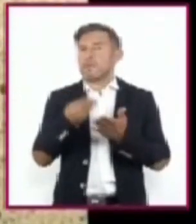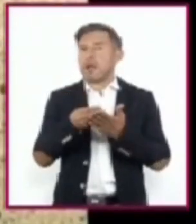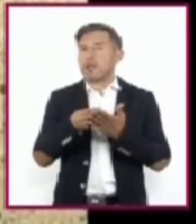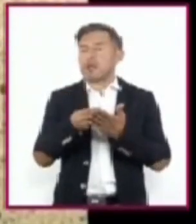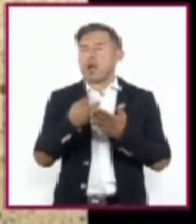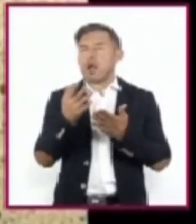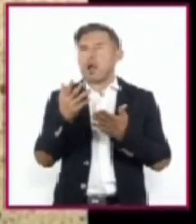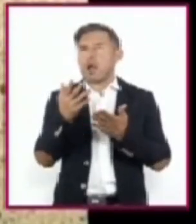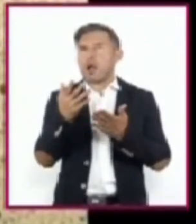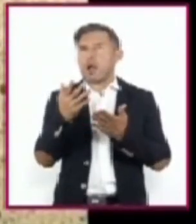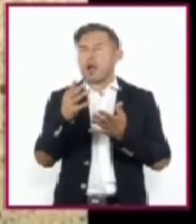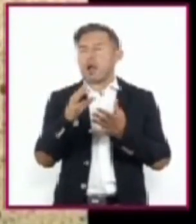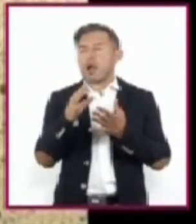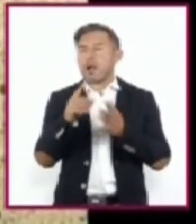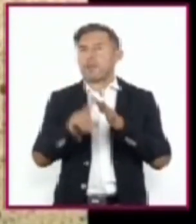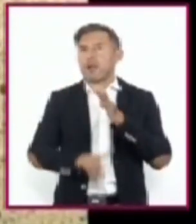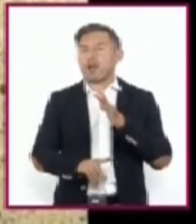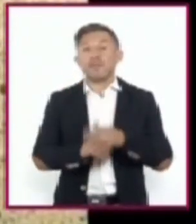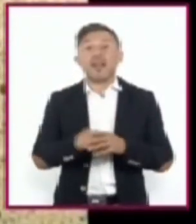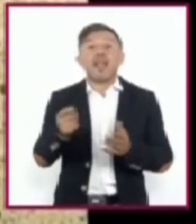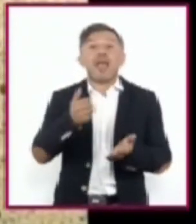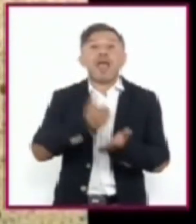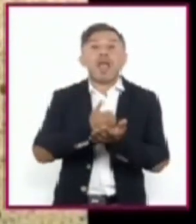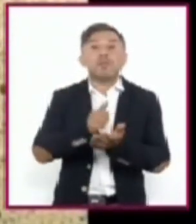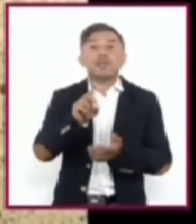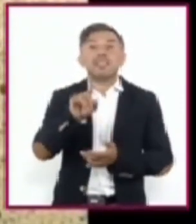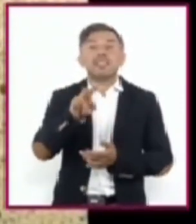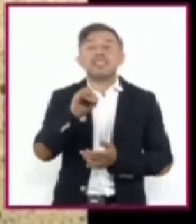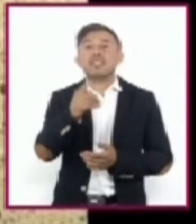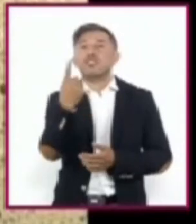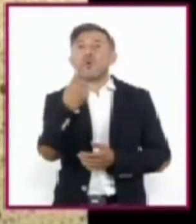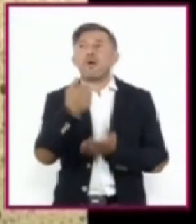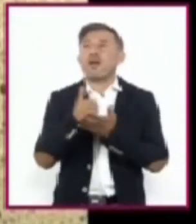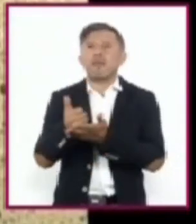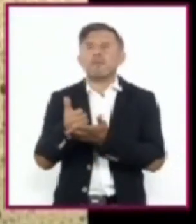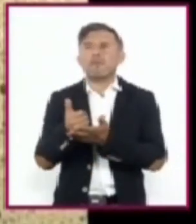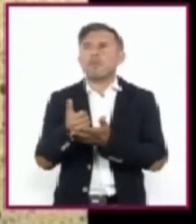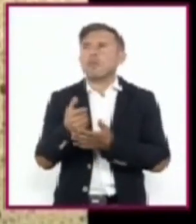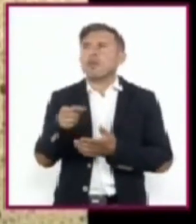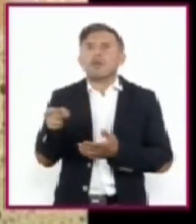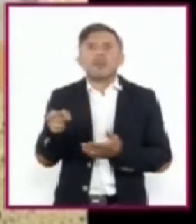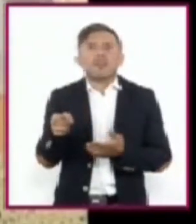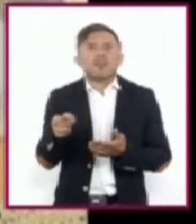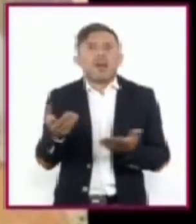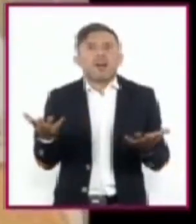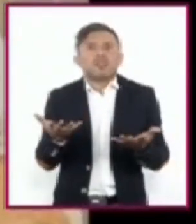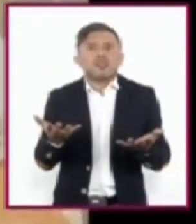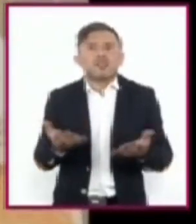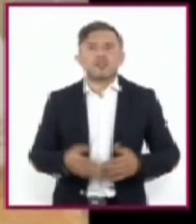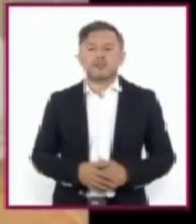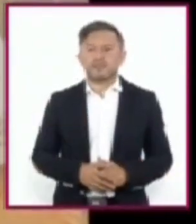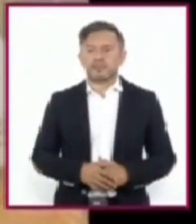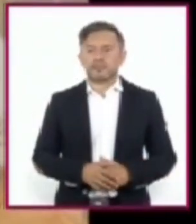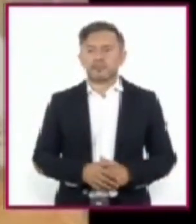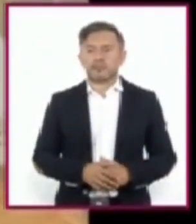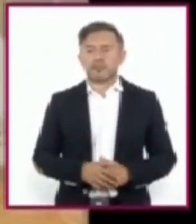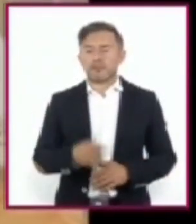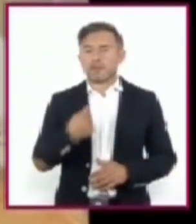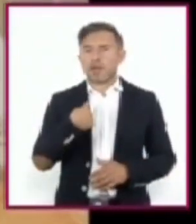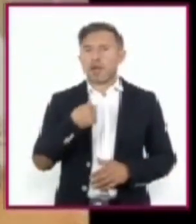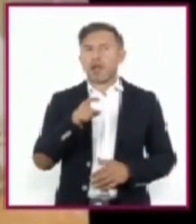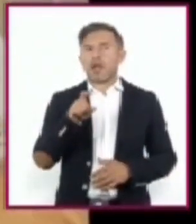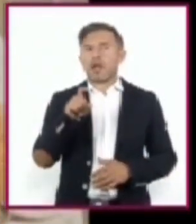Help Dizzy! Somebody help him! ¿Qué debe hacer? I have to get